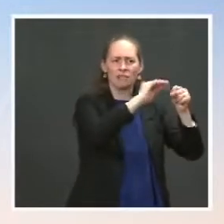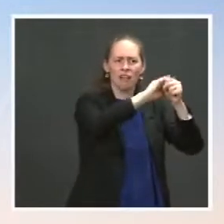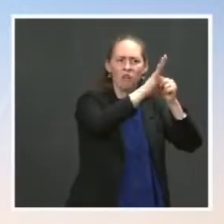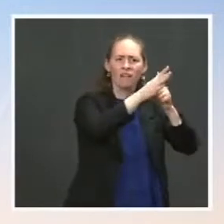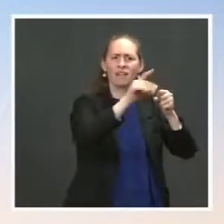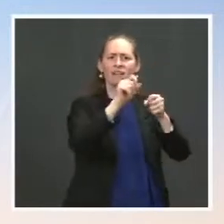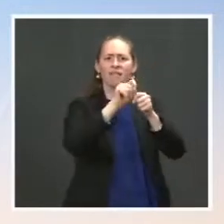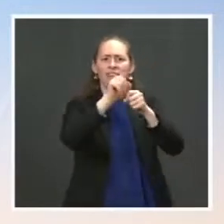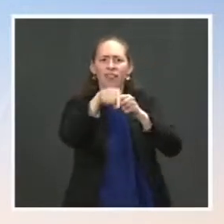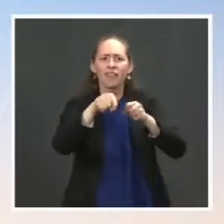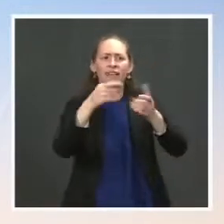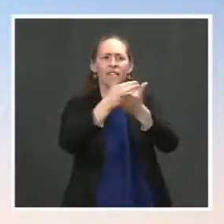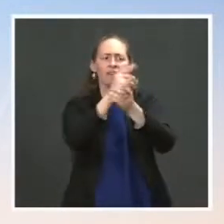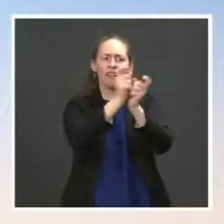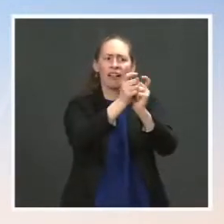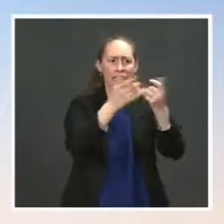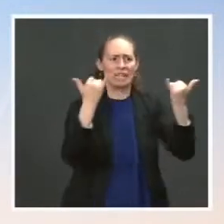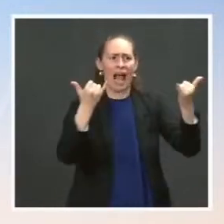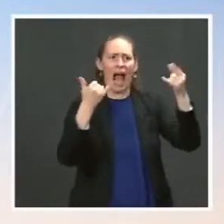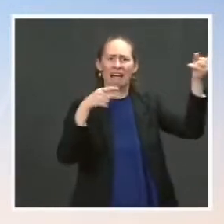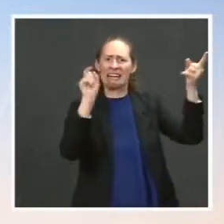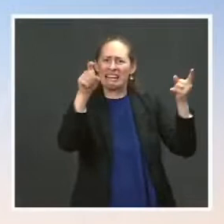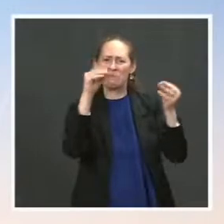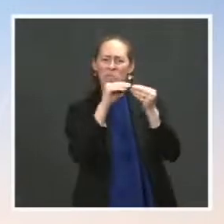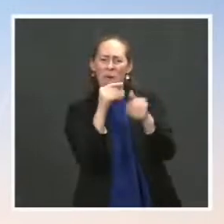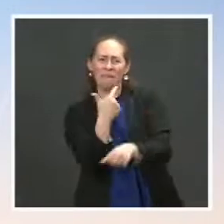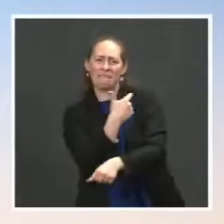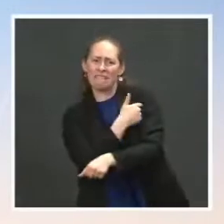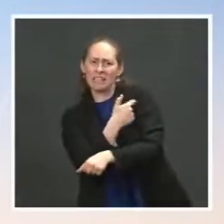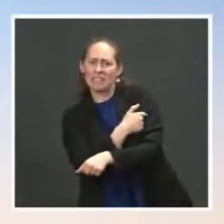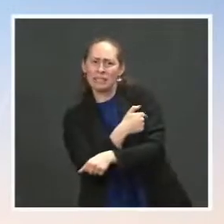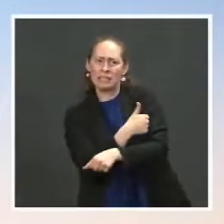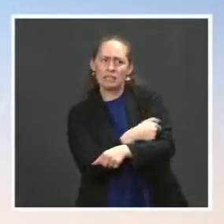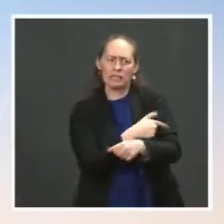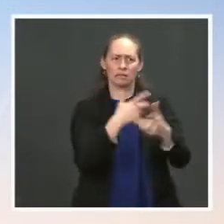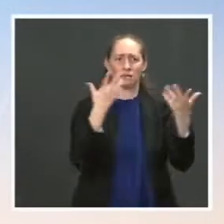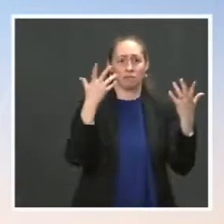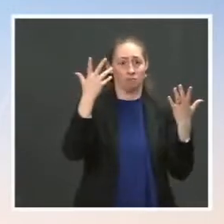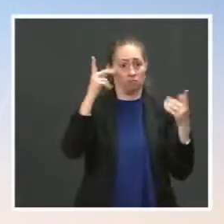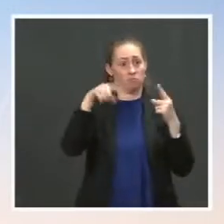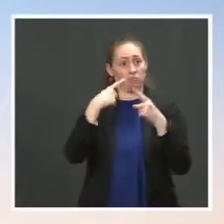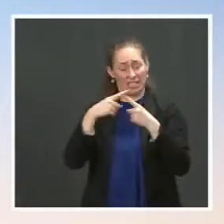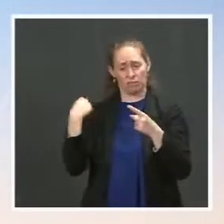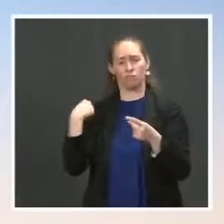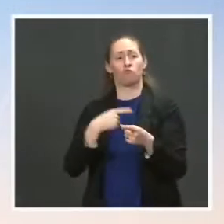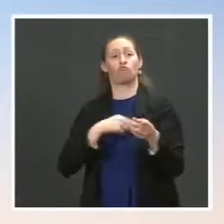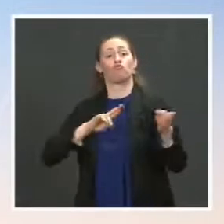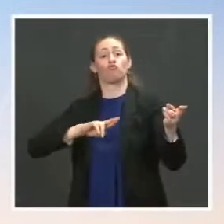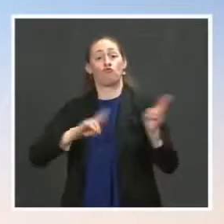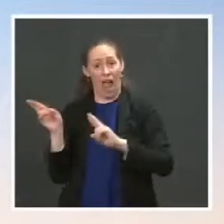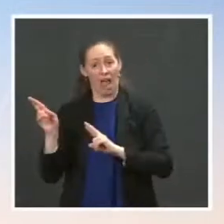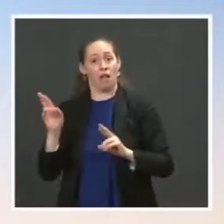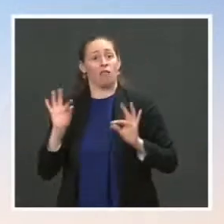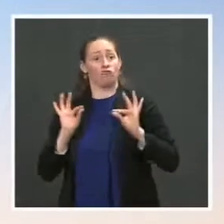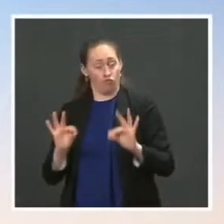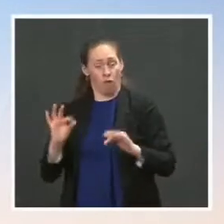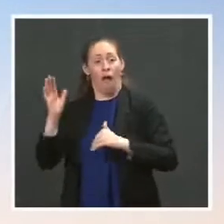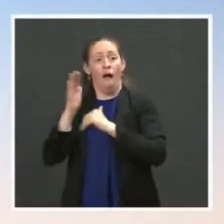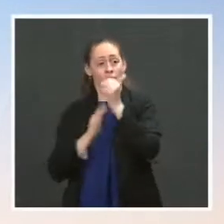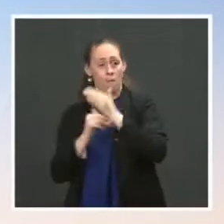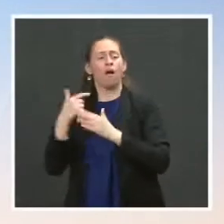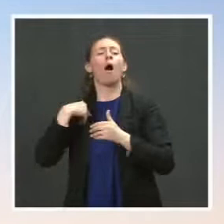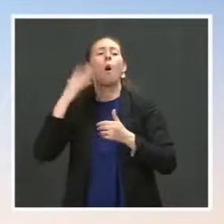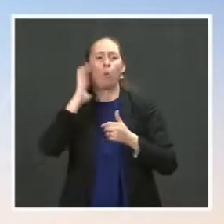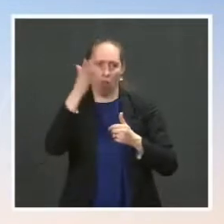Well, when we are confident in our supply at home, we will share vaccines, including through COVAX. I have one more. Okay. Yesterday, you mentioned that